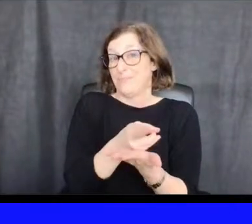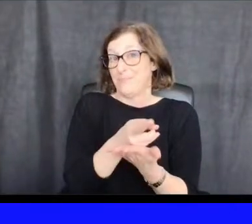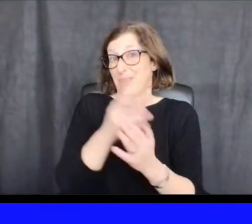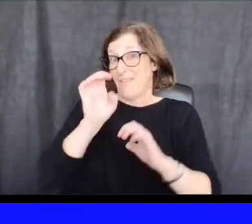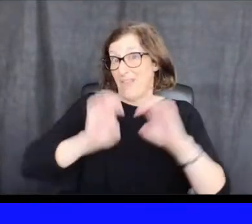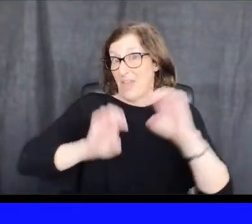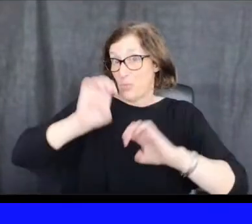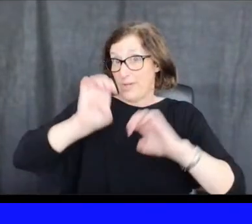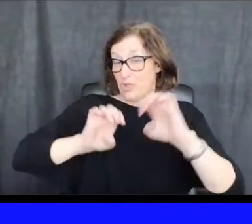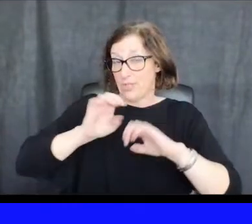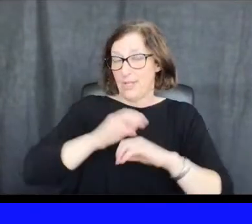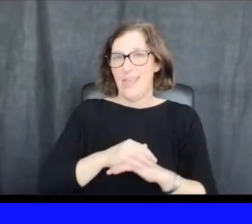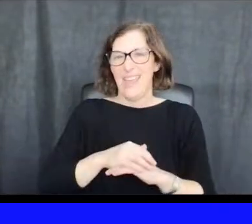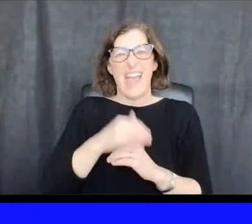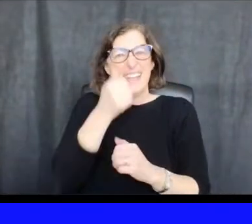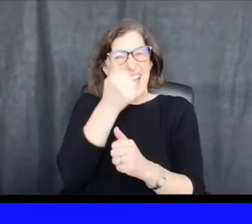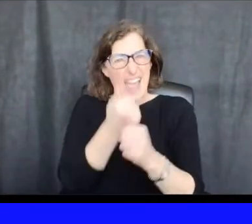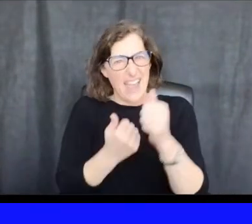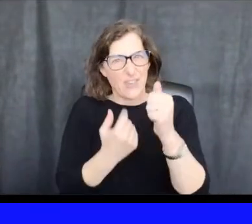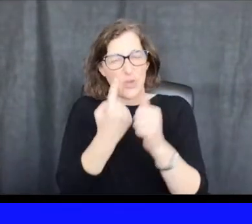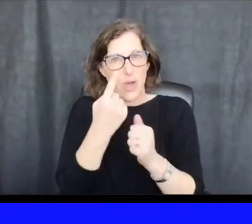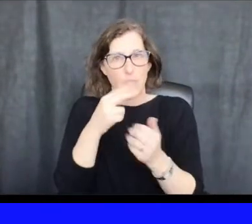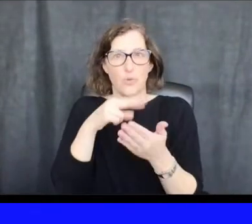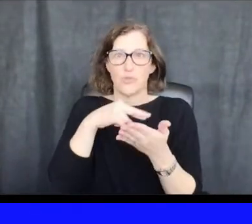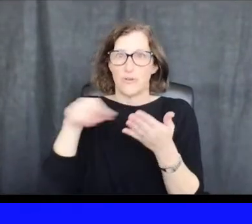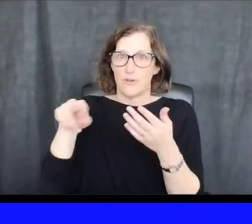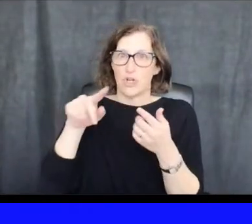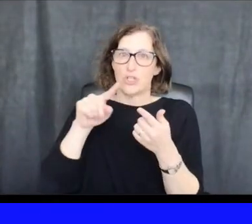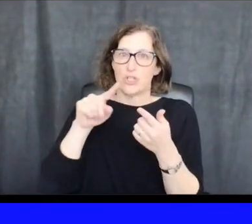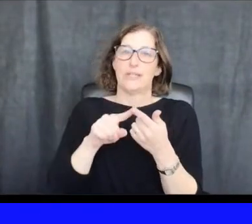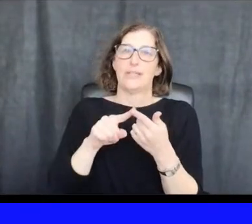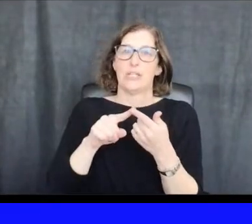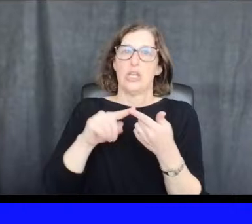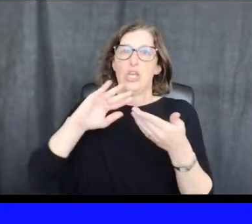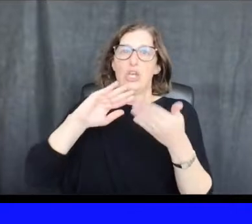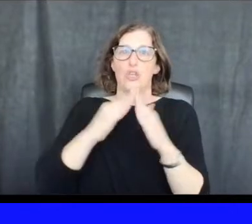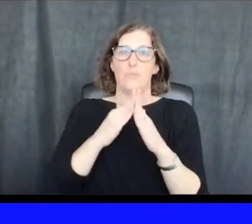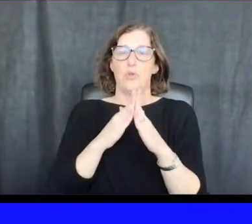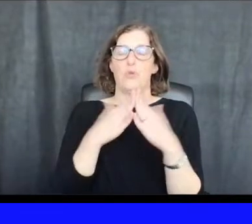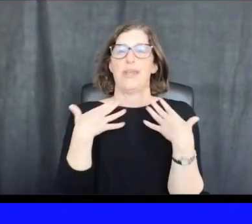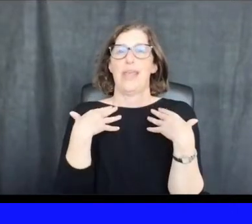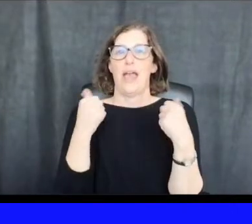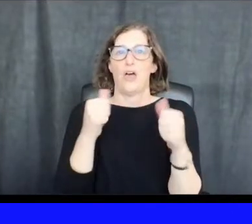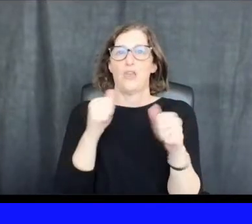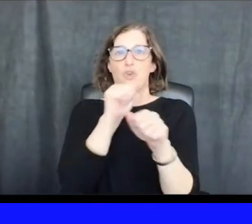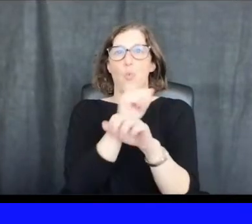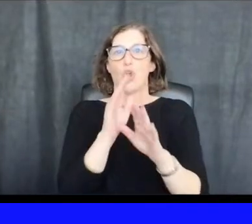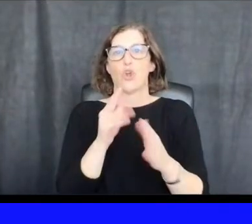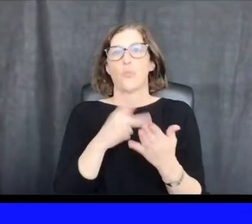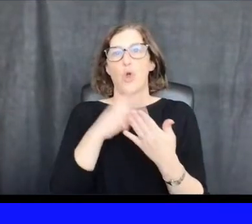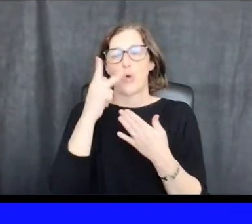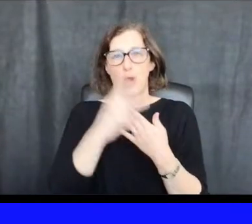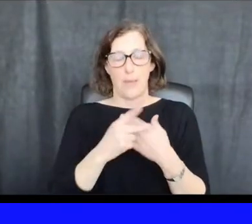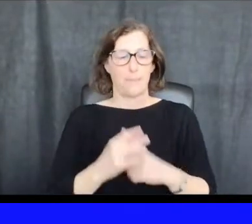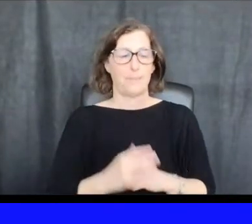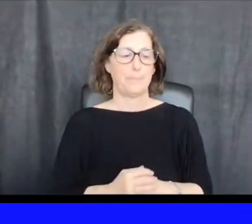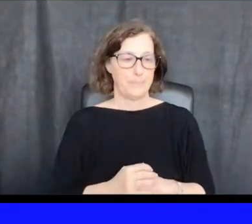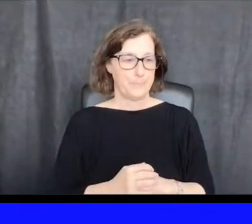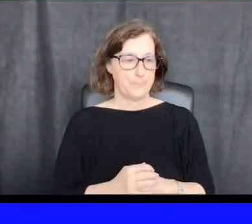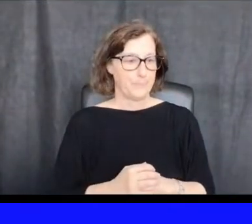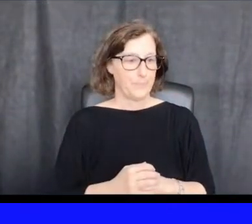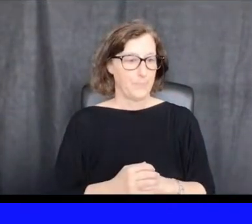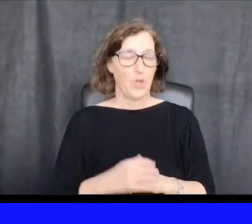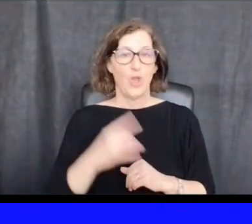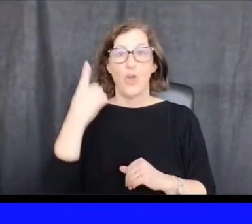they need and learning how to do this for themselves. Are they getting their medicines? Are they taking them? Other